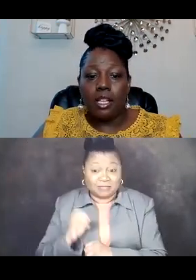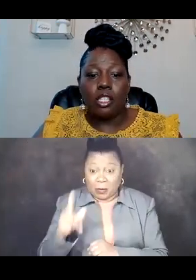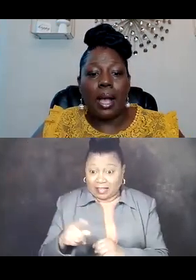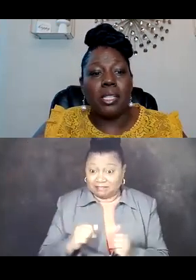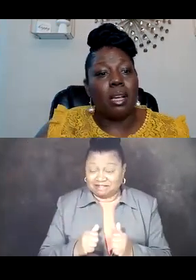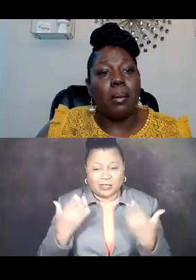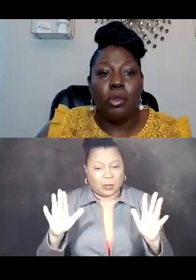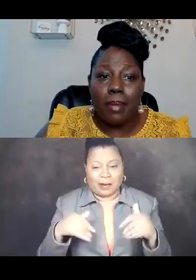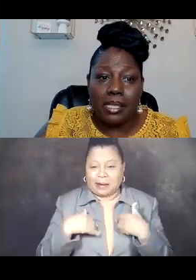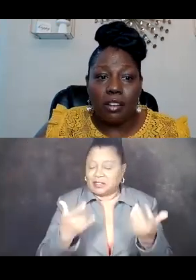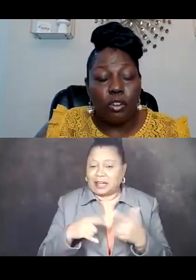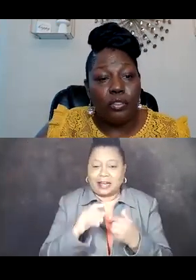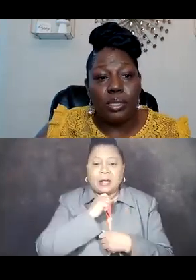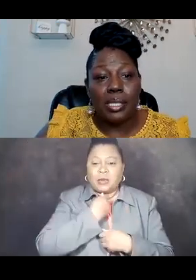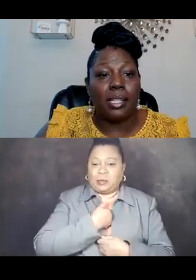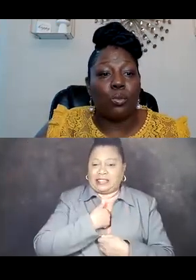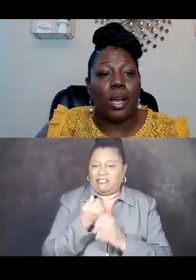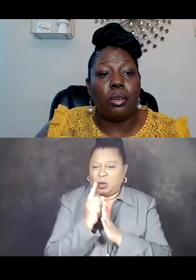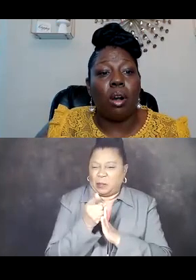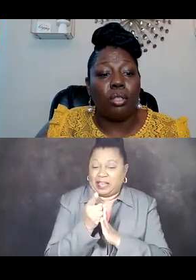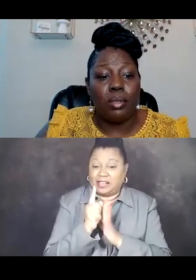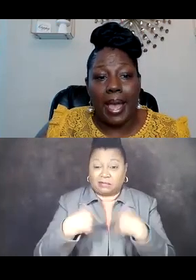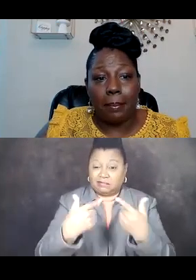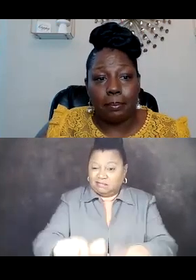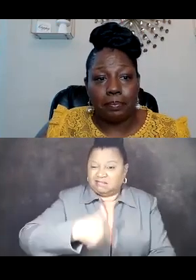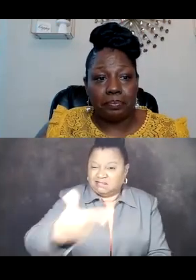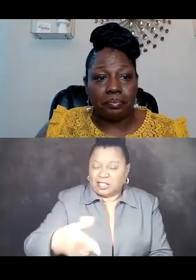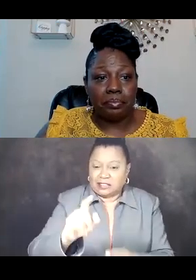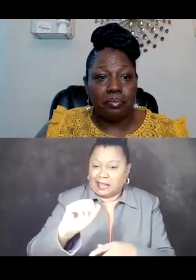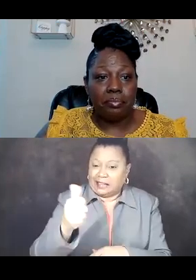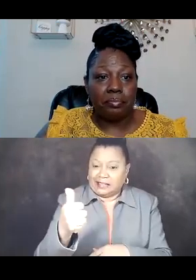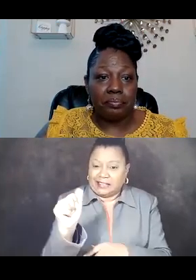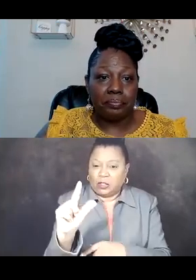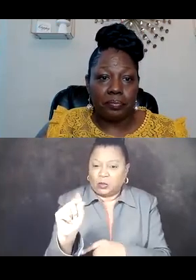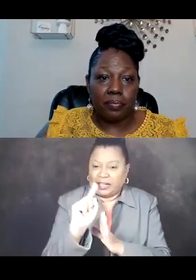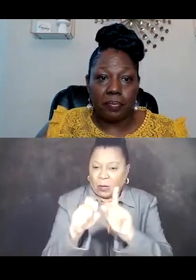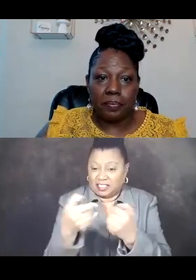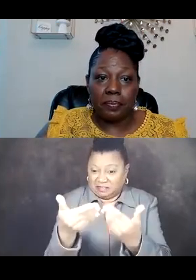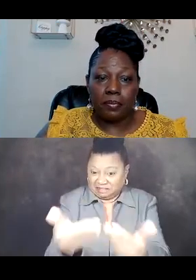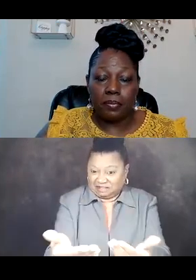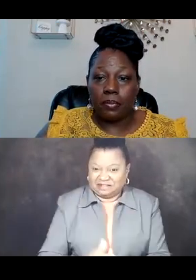Okay. So I'm just going to mute myself for a few seconds while you all do that.